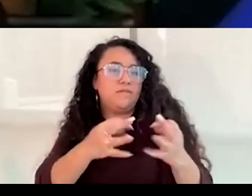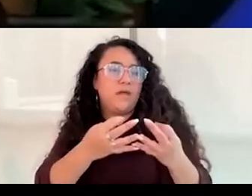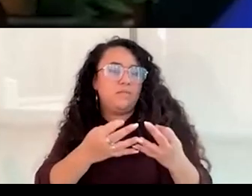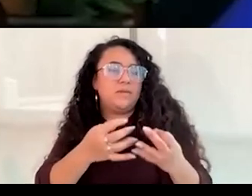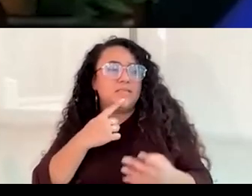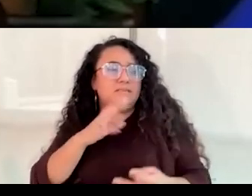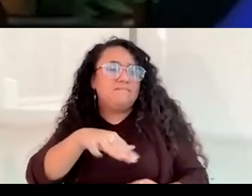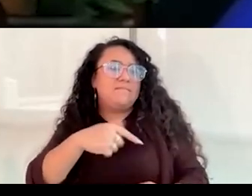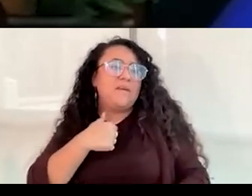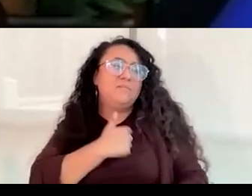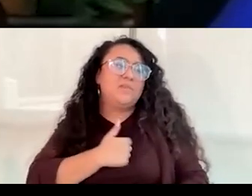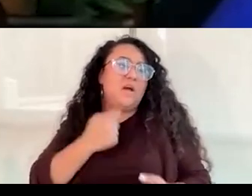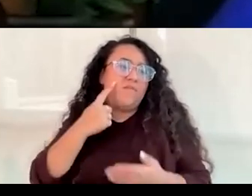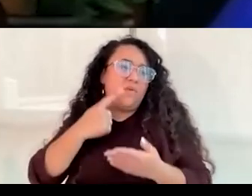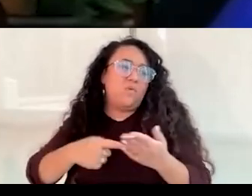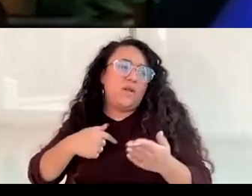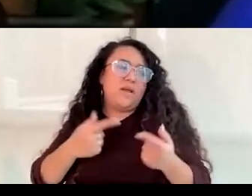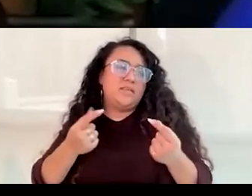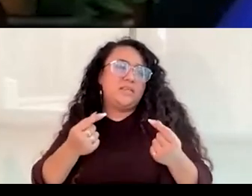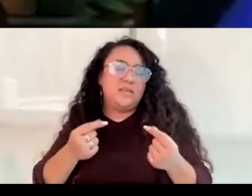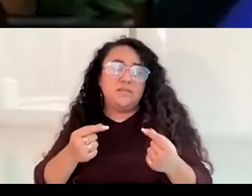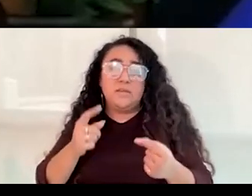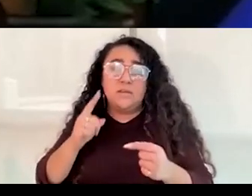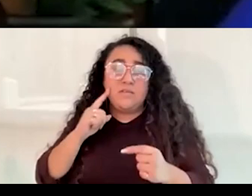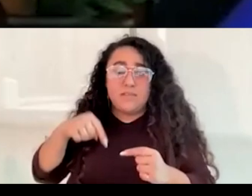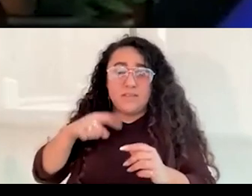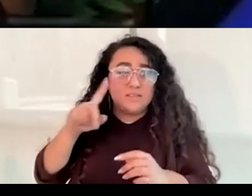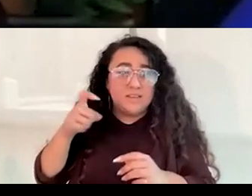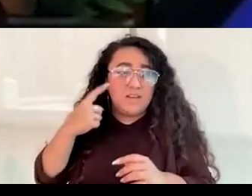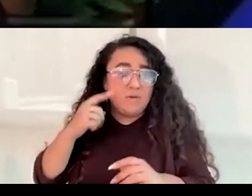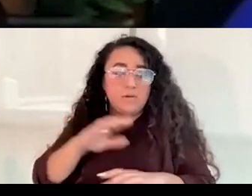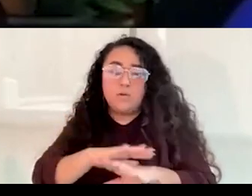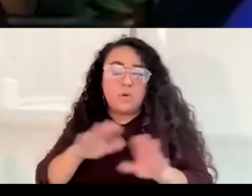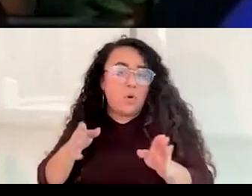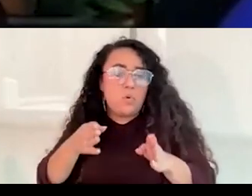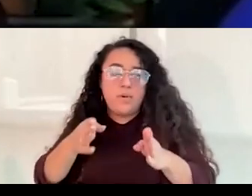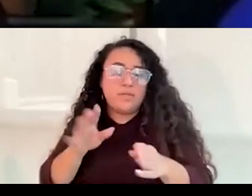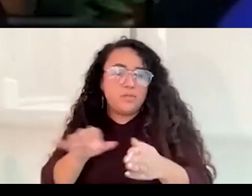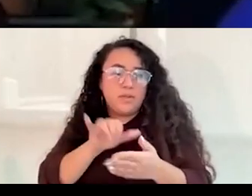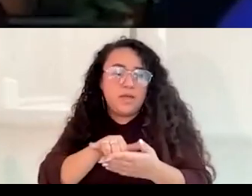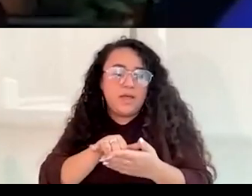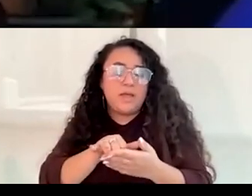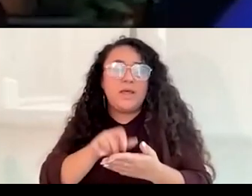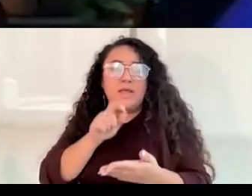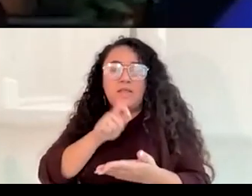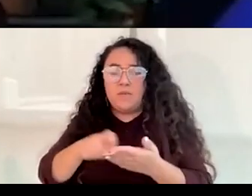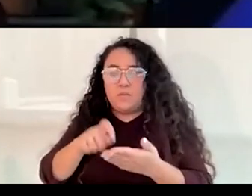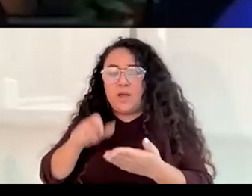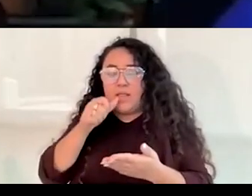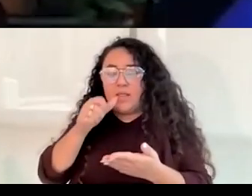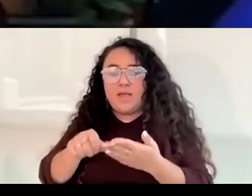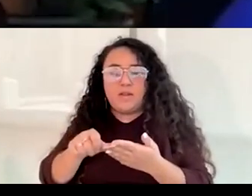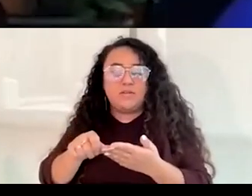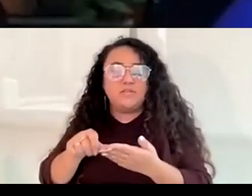for them to do that except for writing letters. And they write a letter that goes into what's called an apology bank. And a person could be in prison for